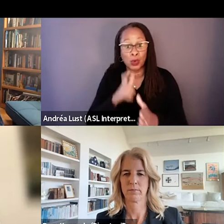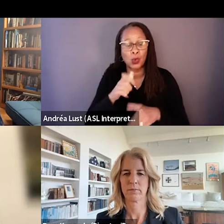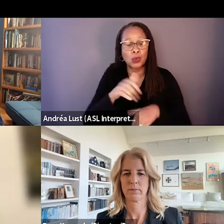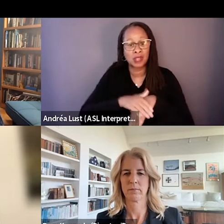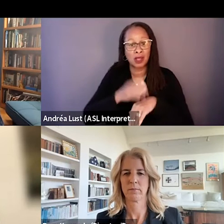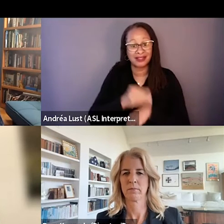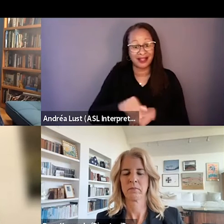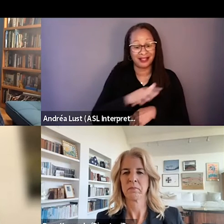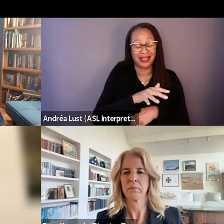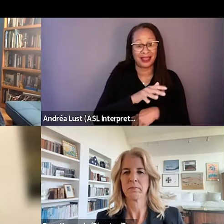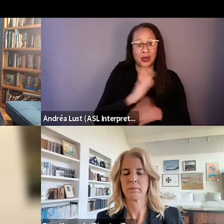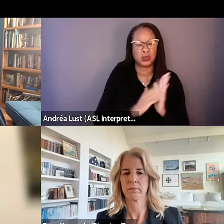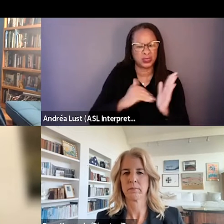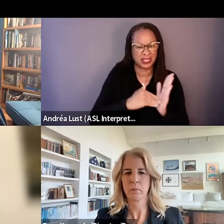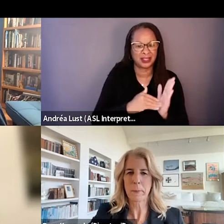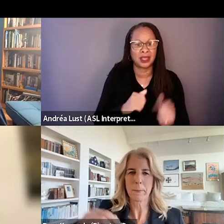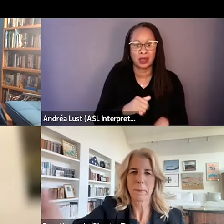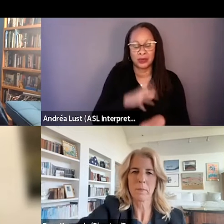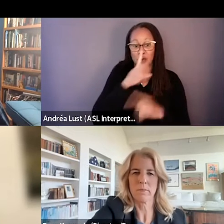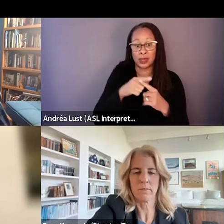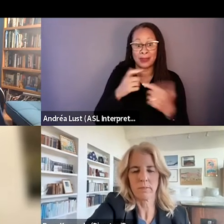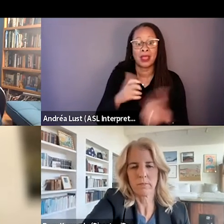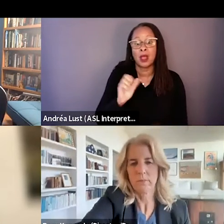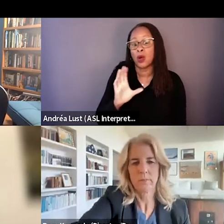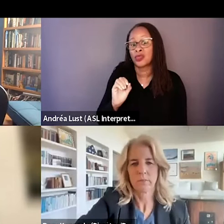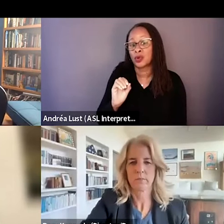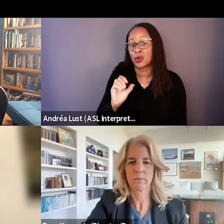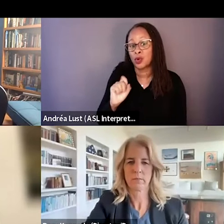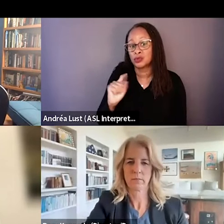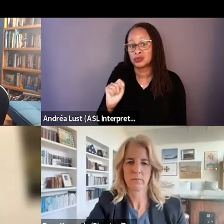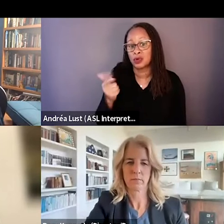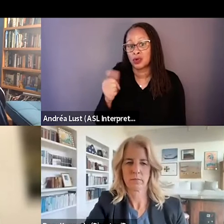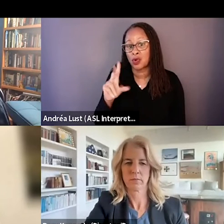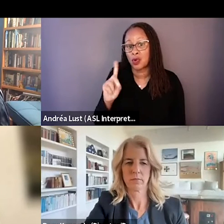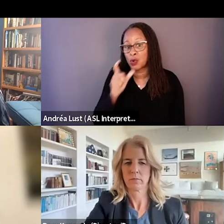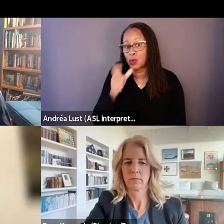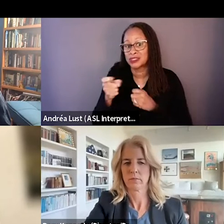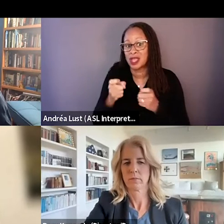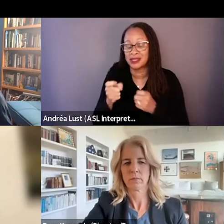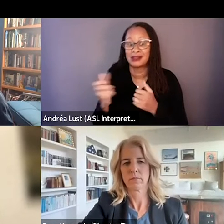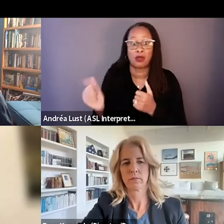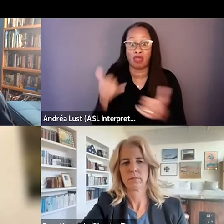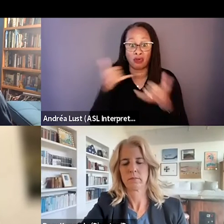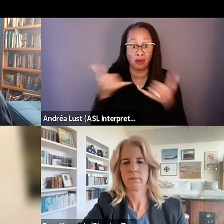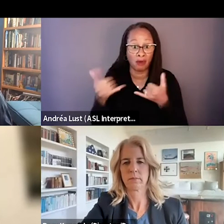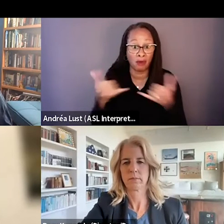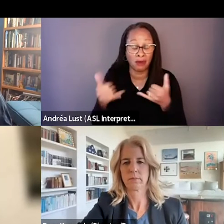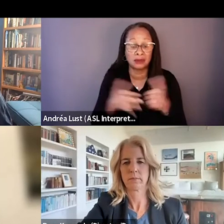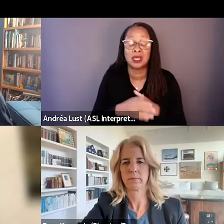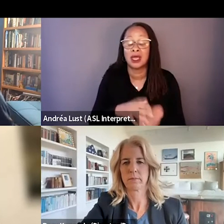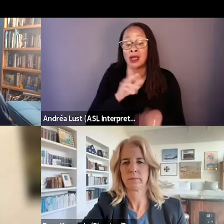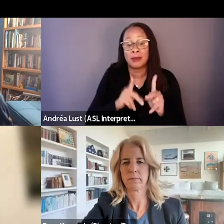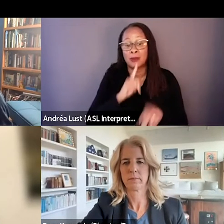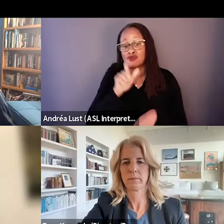on land, or you know, the Coast Guard who was handling the, you know, incoming calls. It was people who really